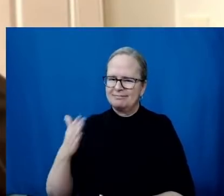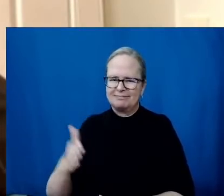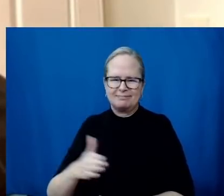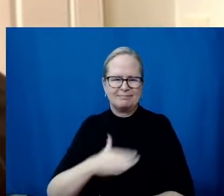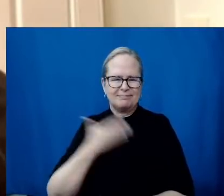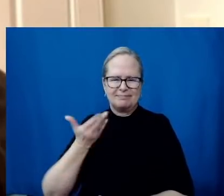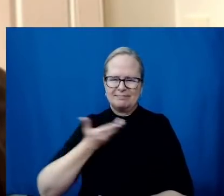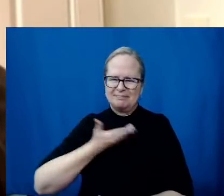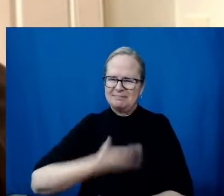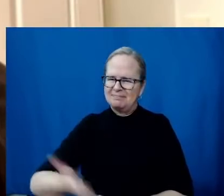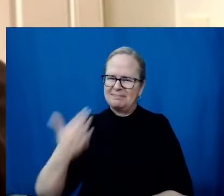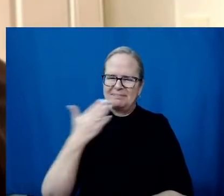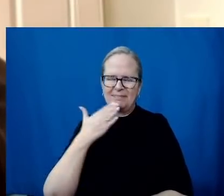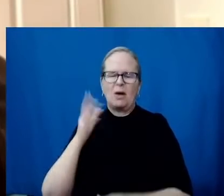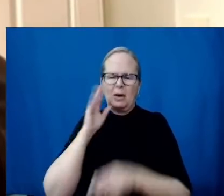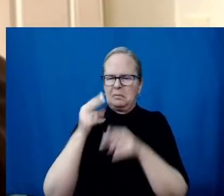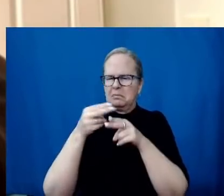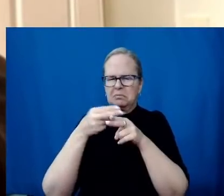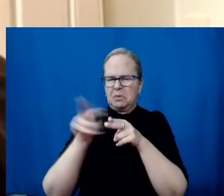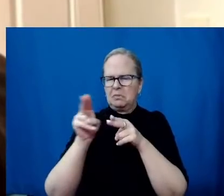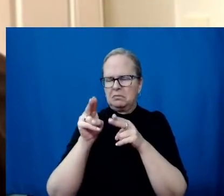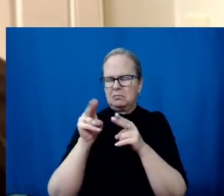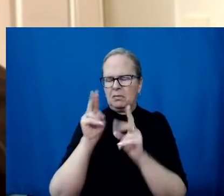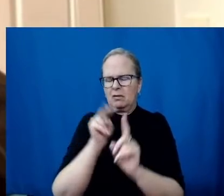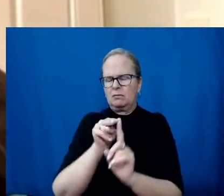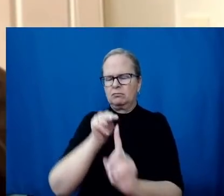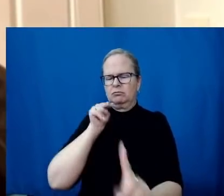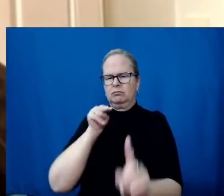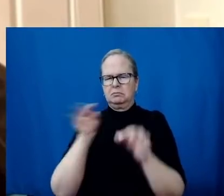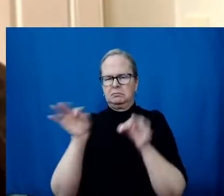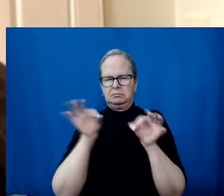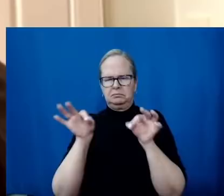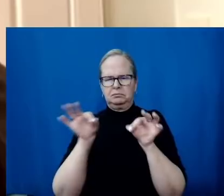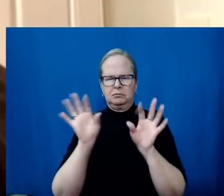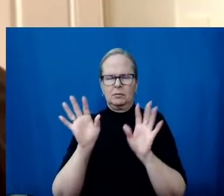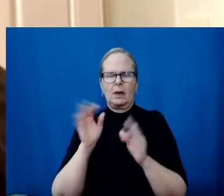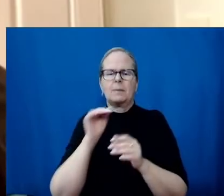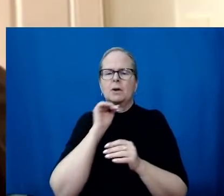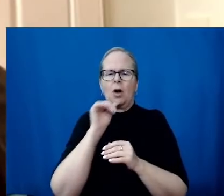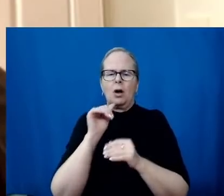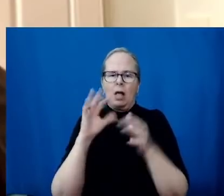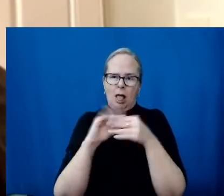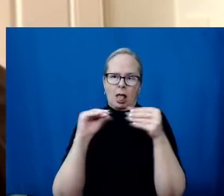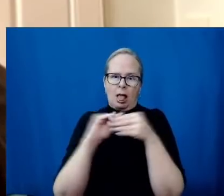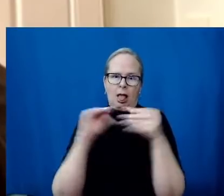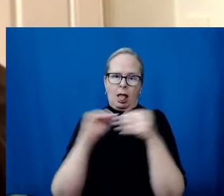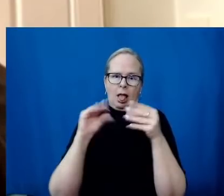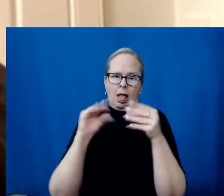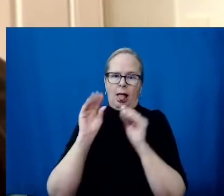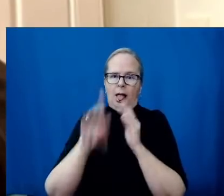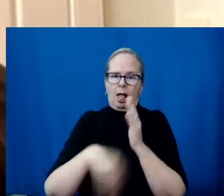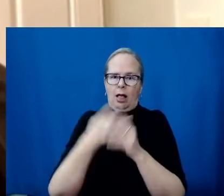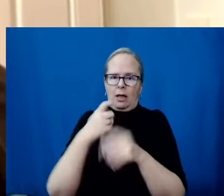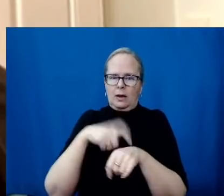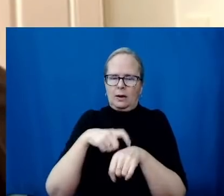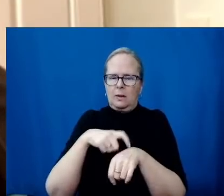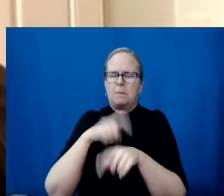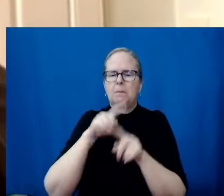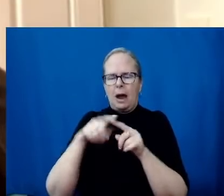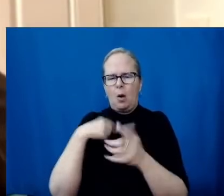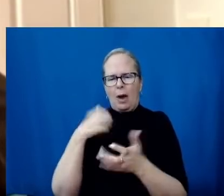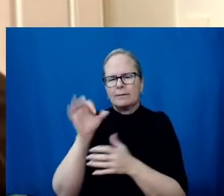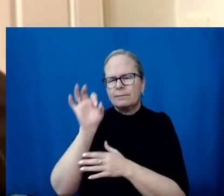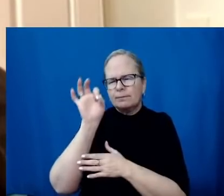and let me kind of give a brief overview. I won't take up too much time because I want to be able to offer a discussion